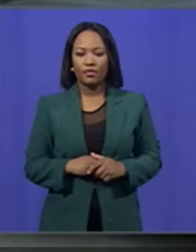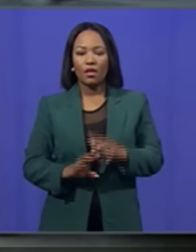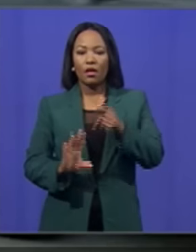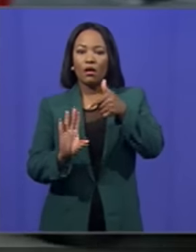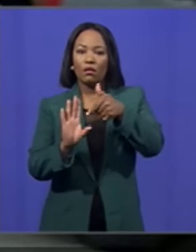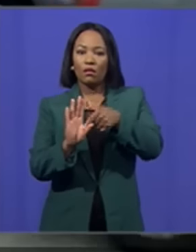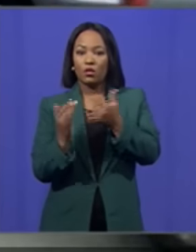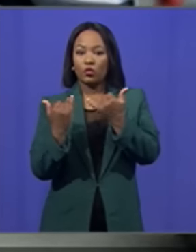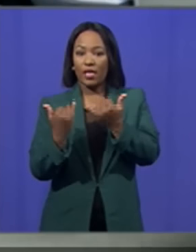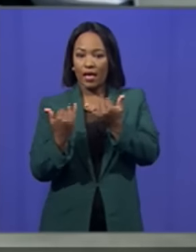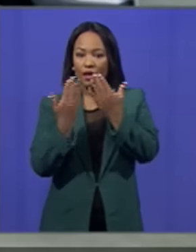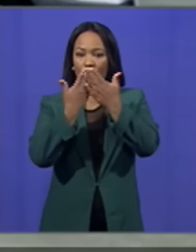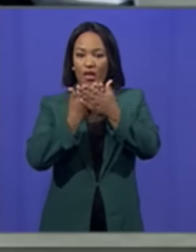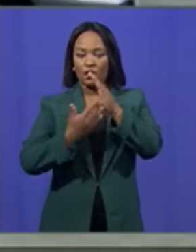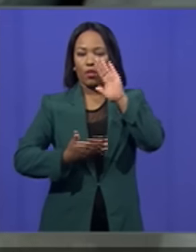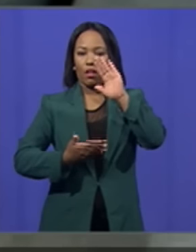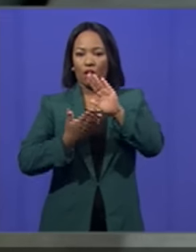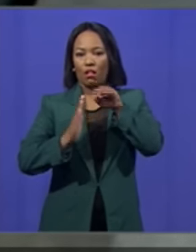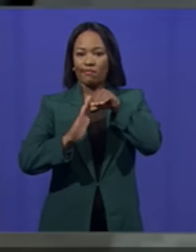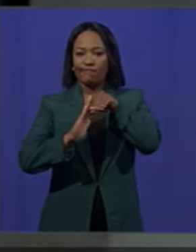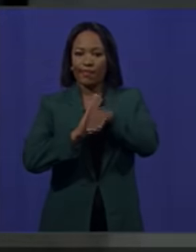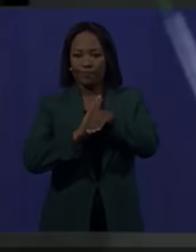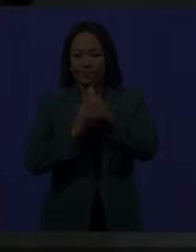Theko ya mafura e tla thewa ka kgitla bosumbona.